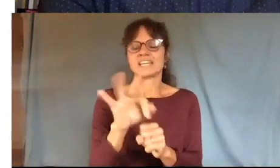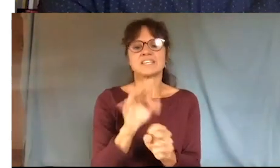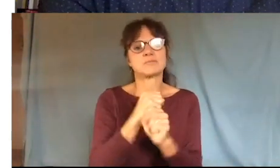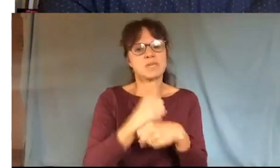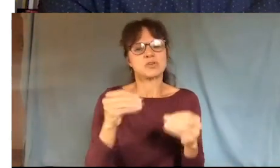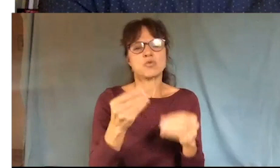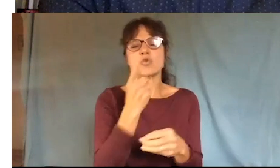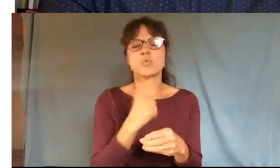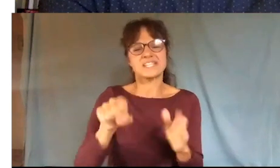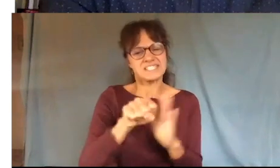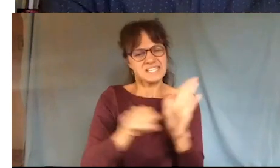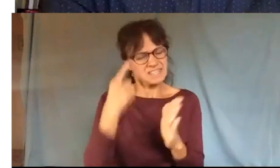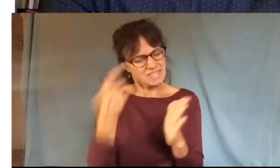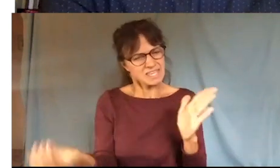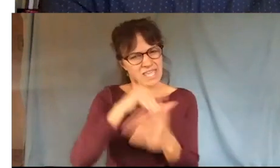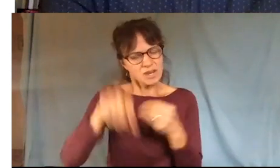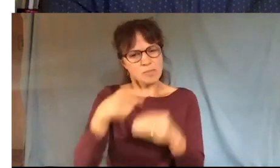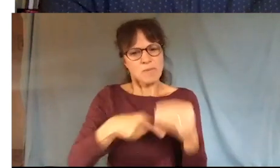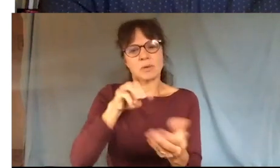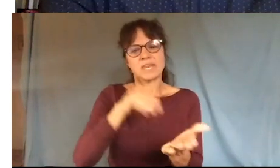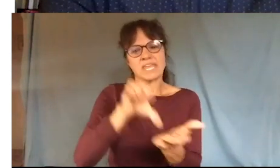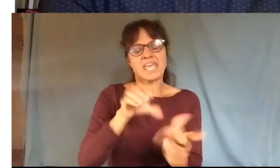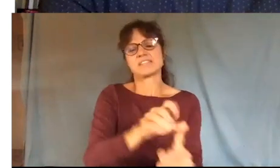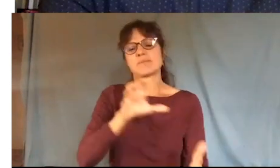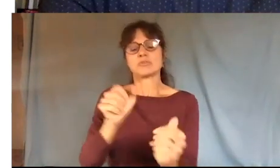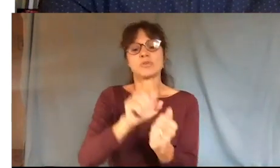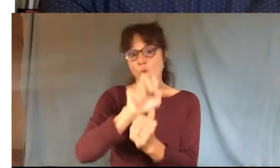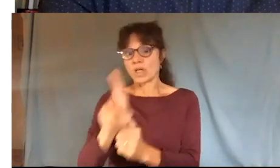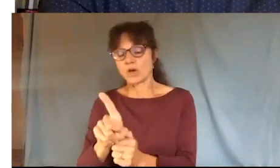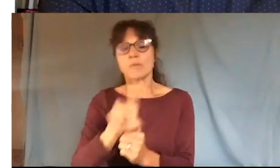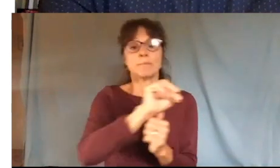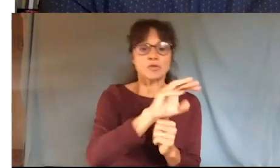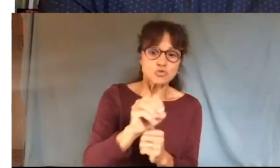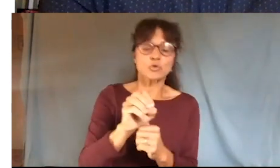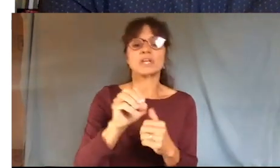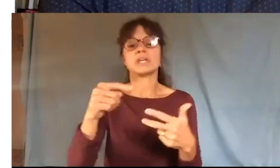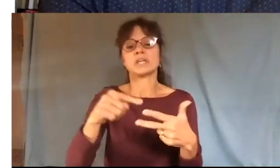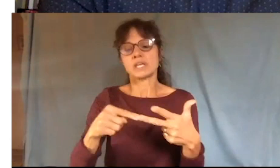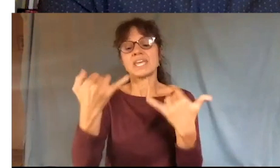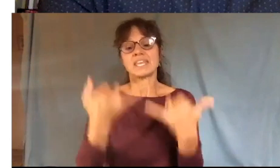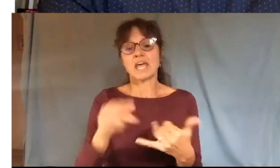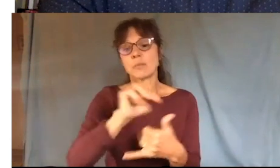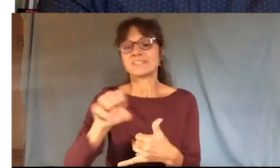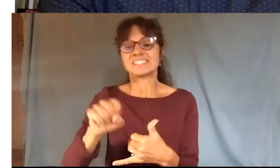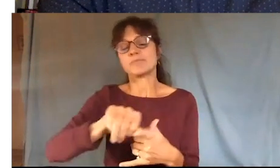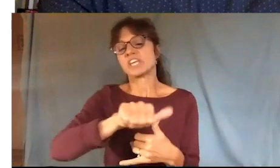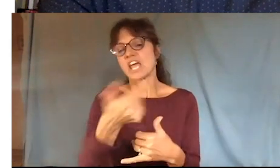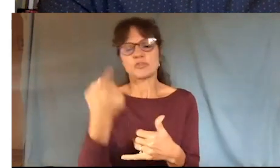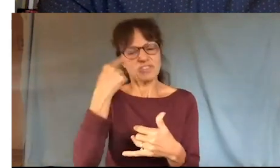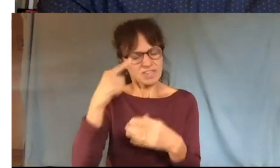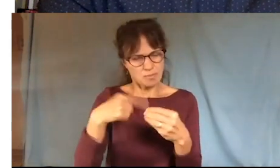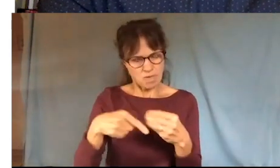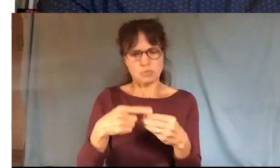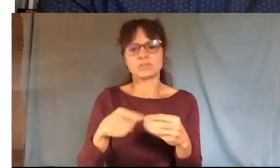to actually reconsider Medicaid expansion, with Oklahoma doing that, Missouri doing that, and now Mississippi and others are thinking about